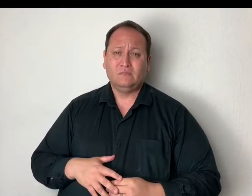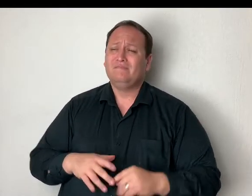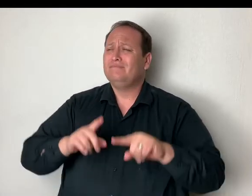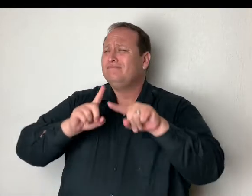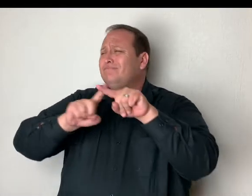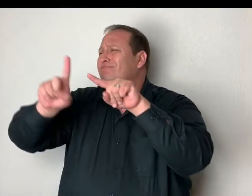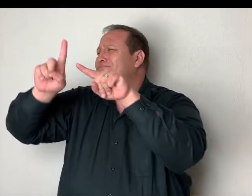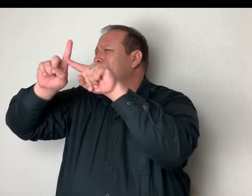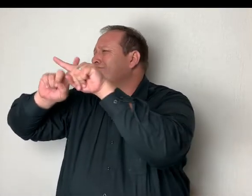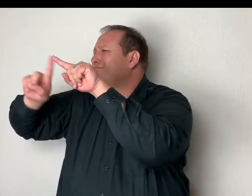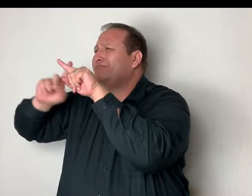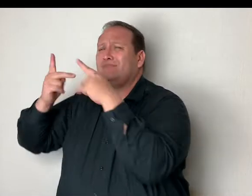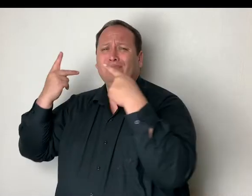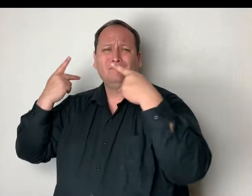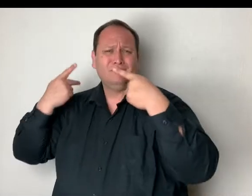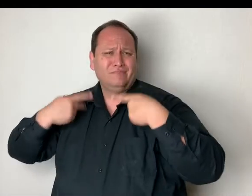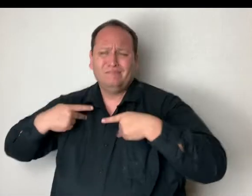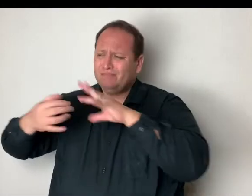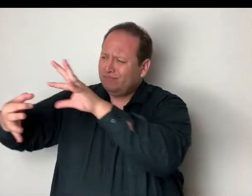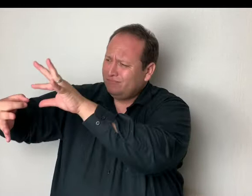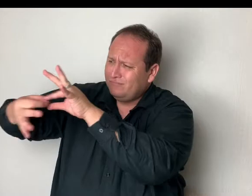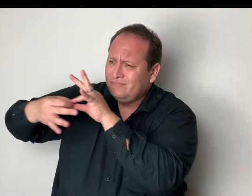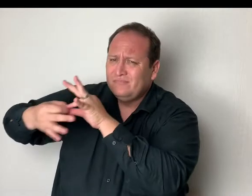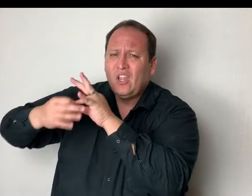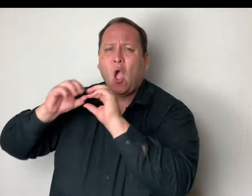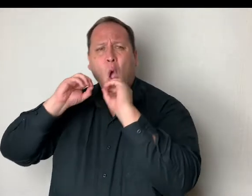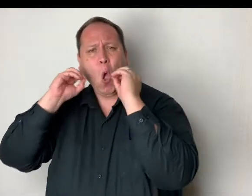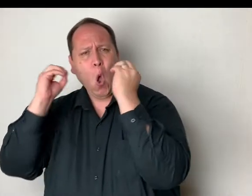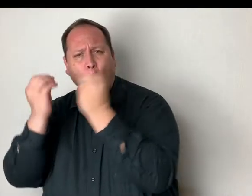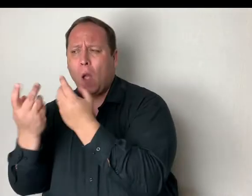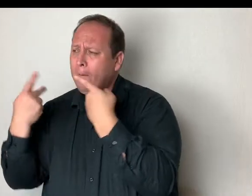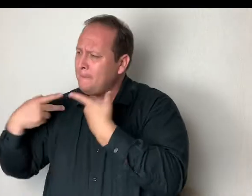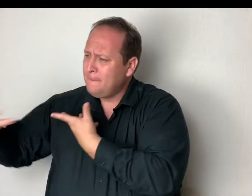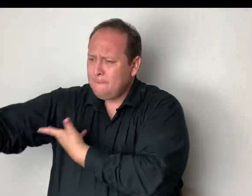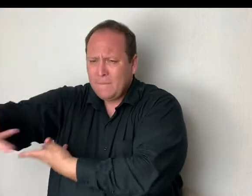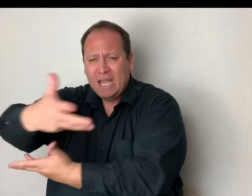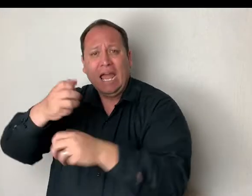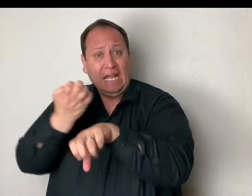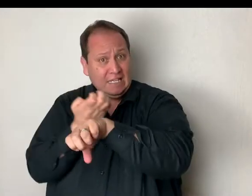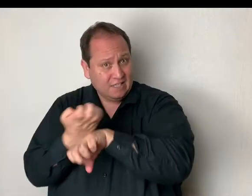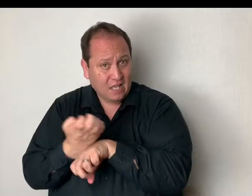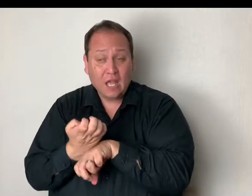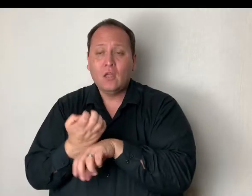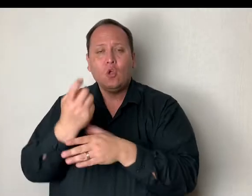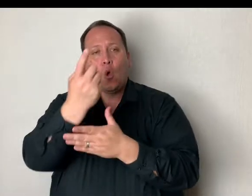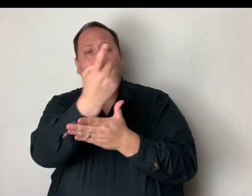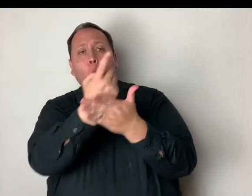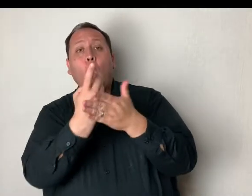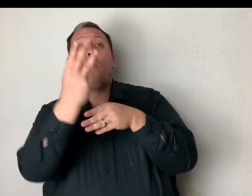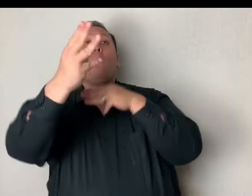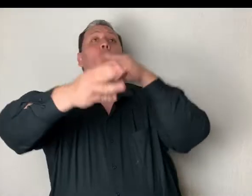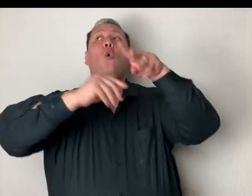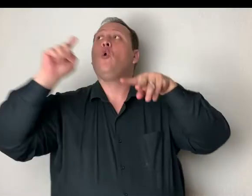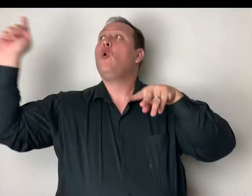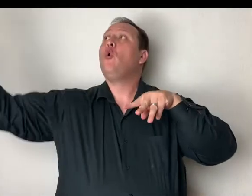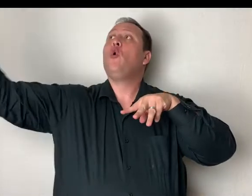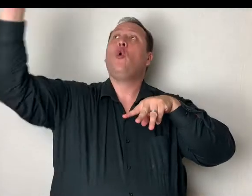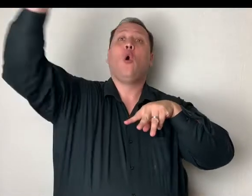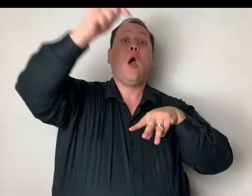stakeholders, grassroots organizations, designers from across the world, students from across the